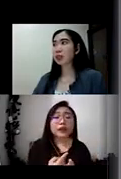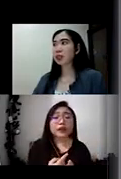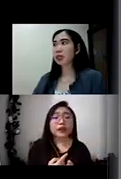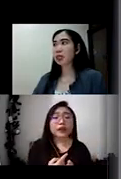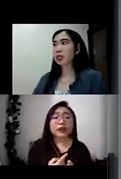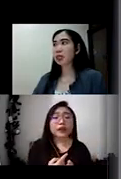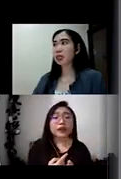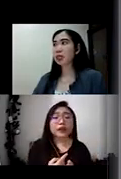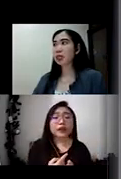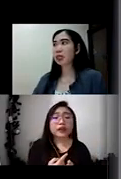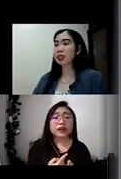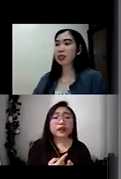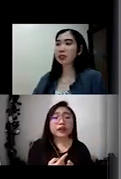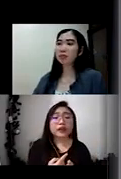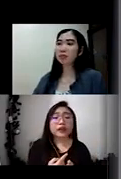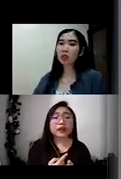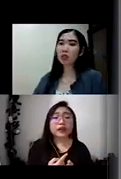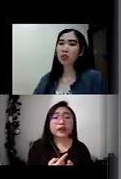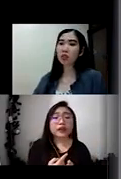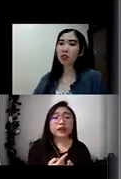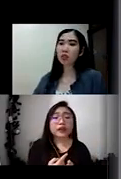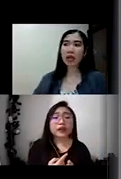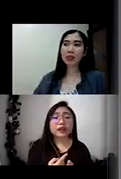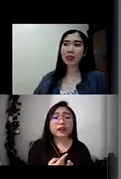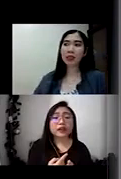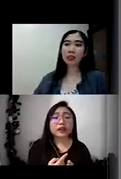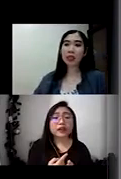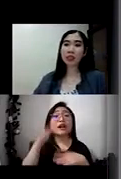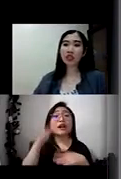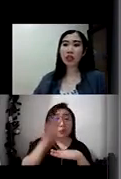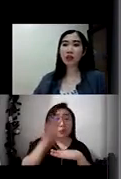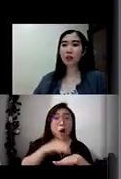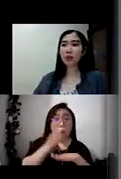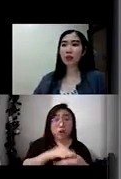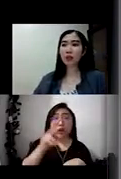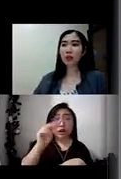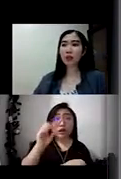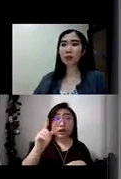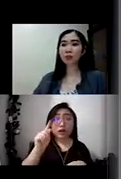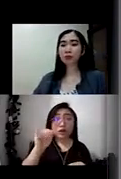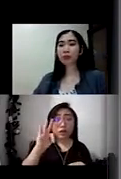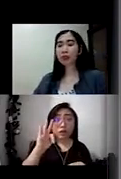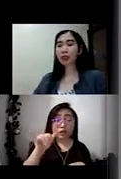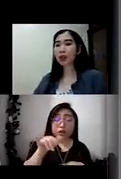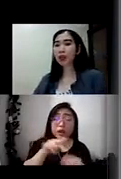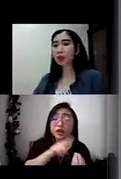automatically na magkakaroon sila, manonotify sila na na-share mo yung